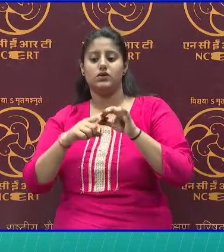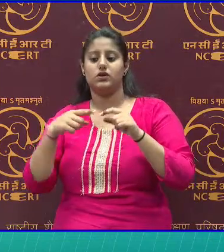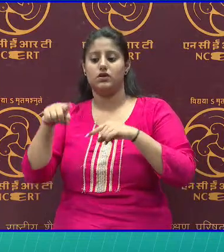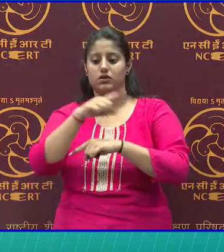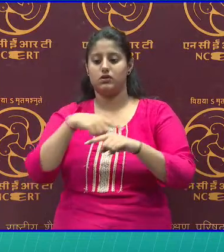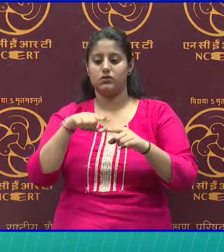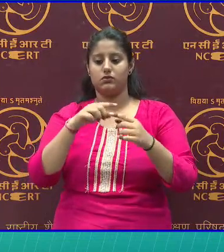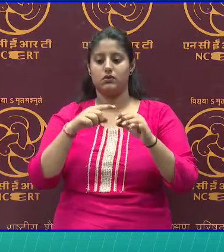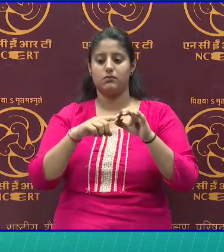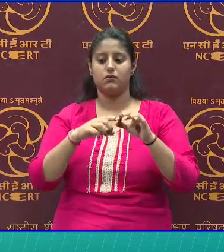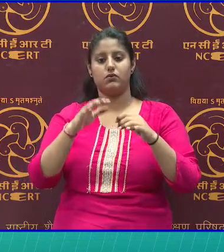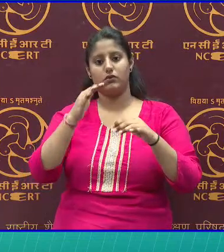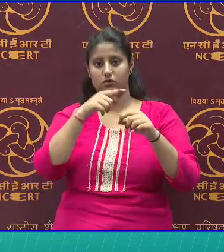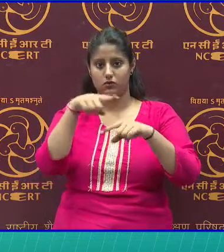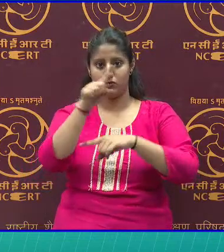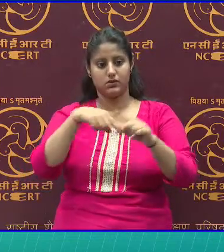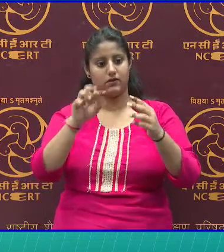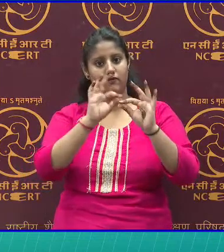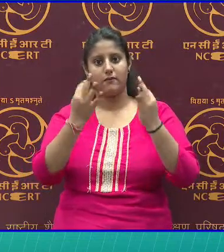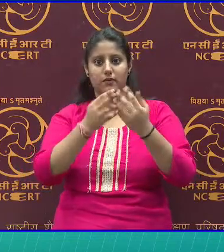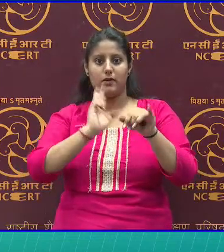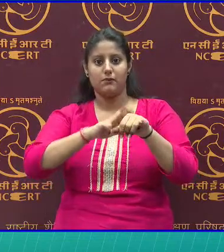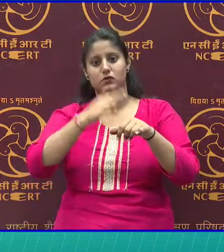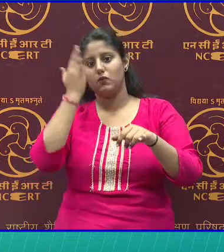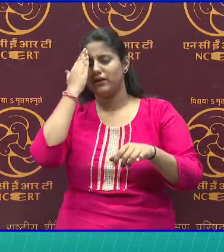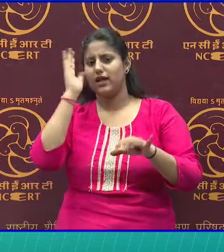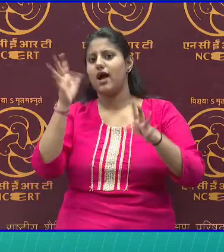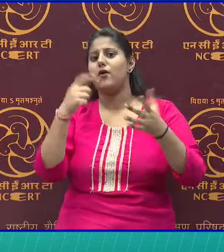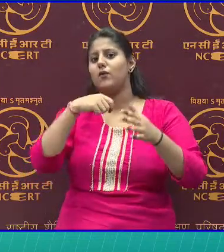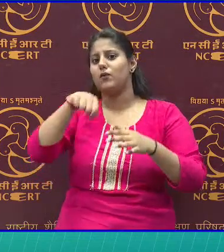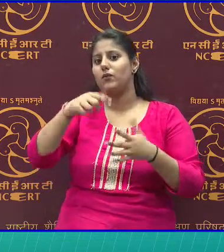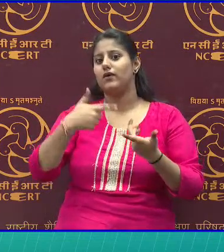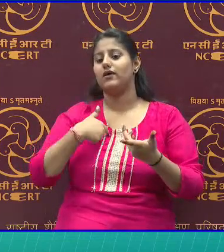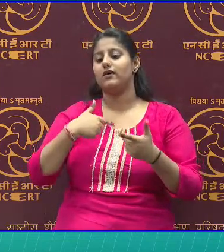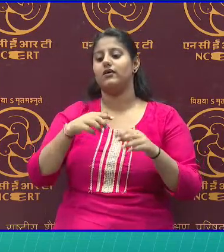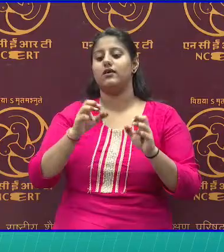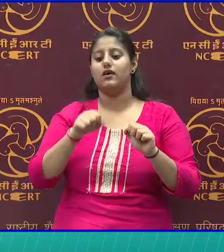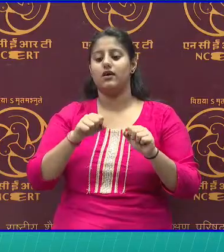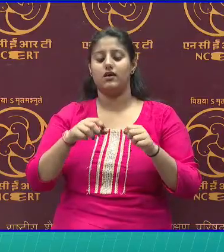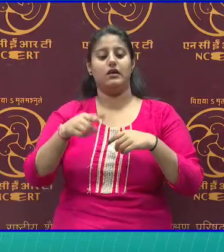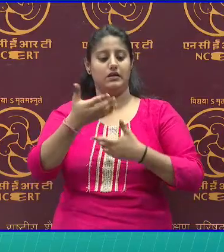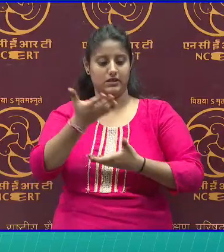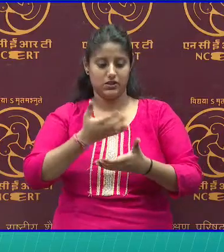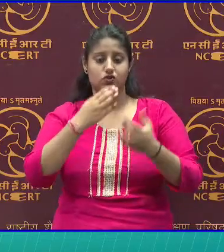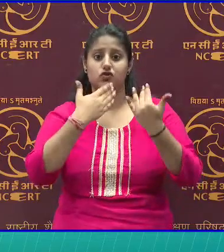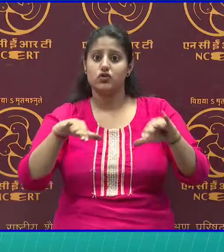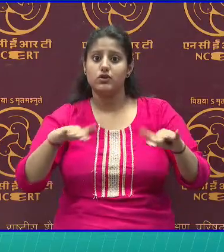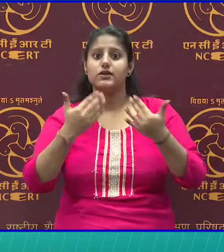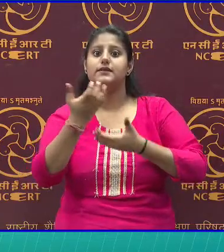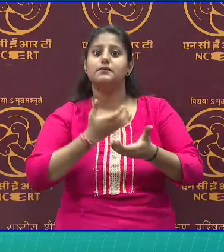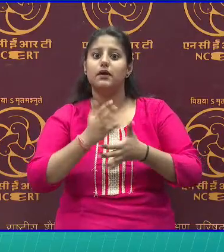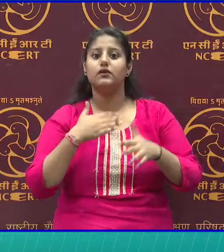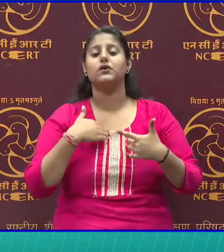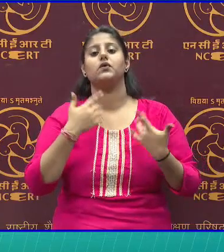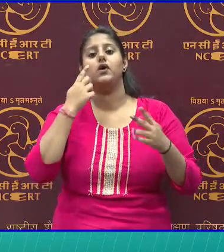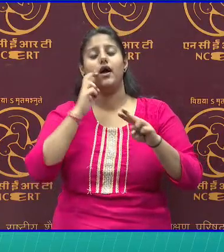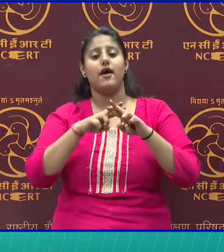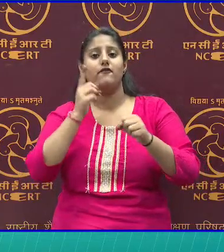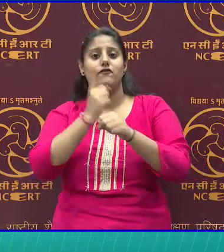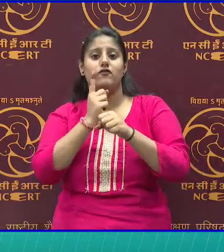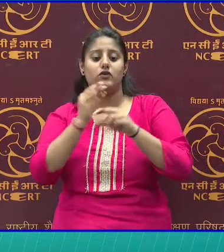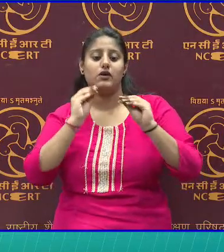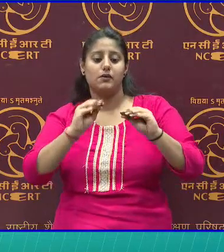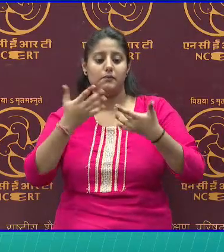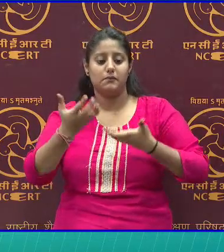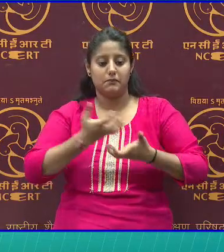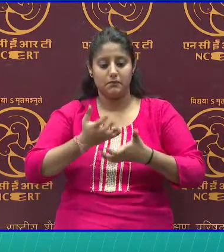members should know how to cook? Right. And why? So these kind of questions for children to discuss in the classroom, wherein teacher can be a facilitator, So teacher